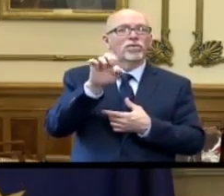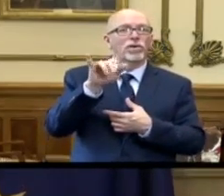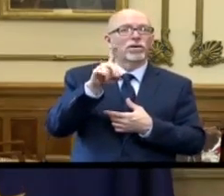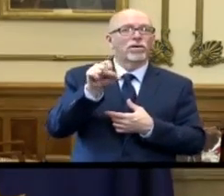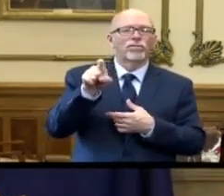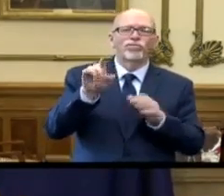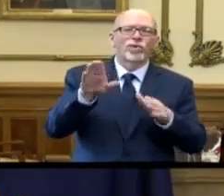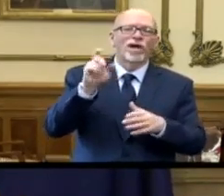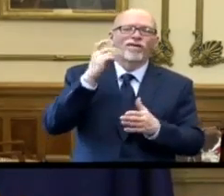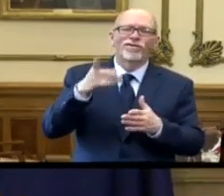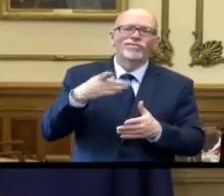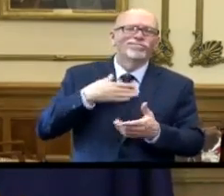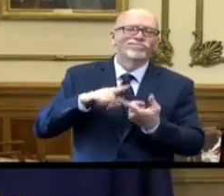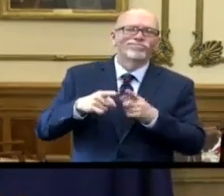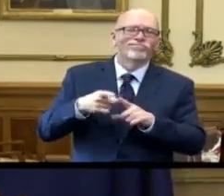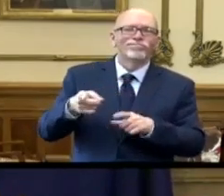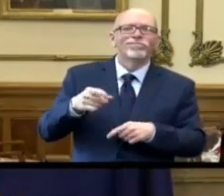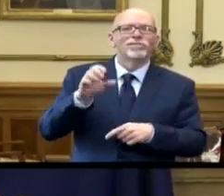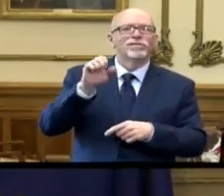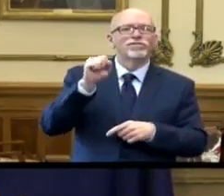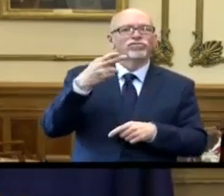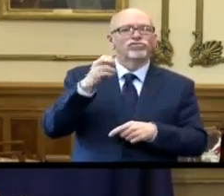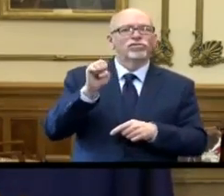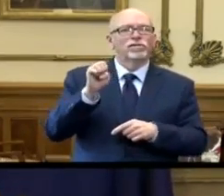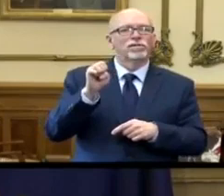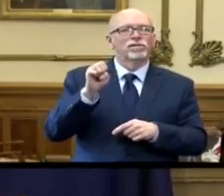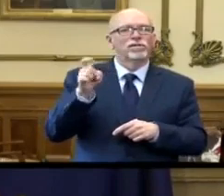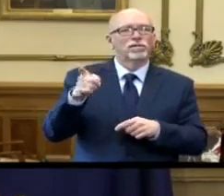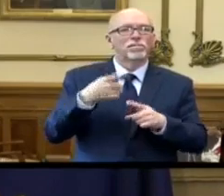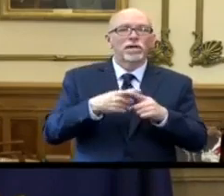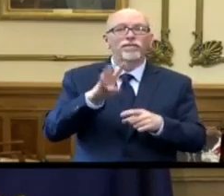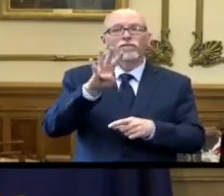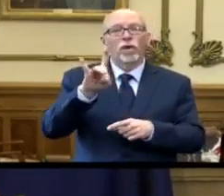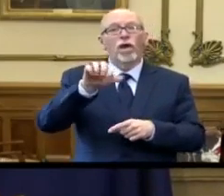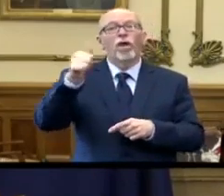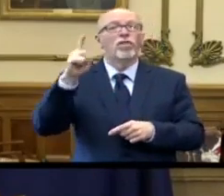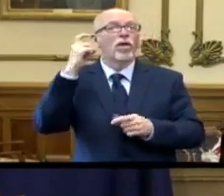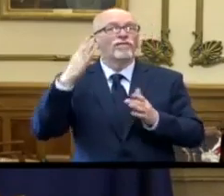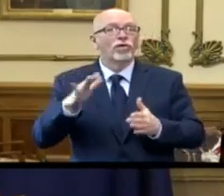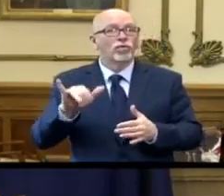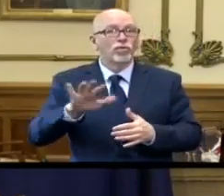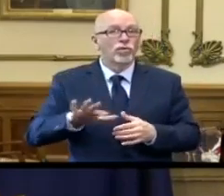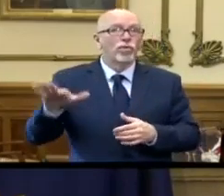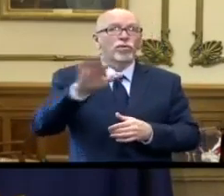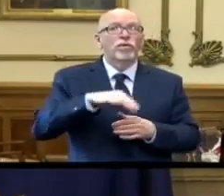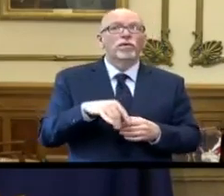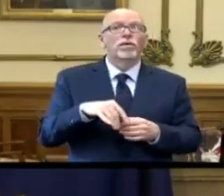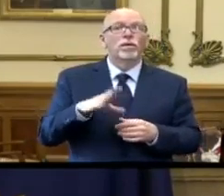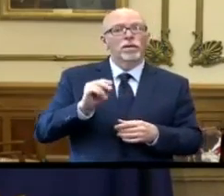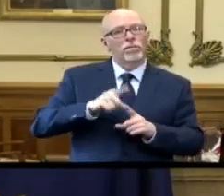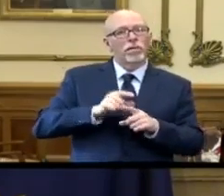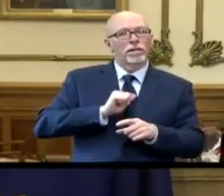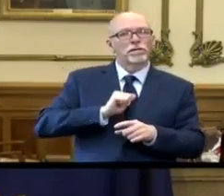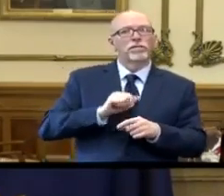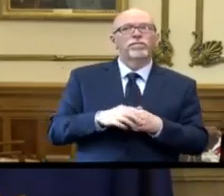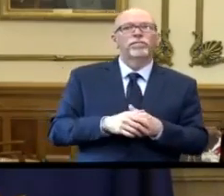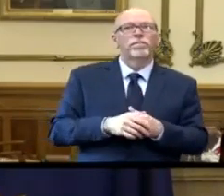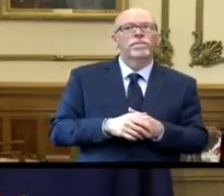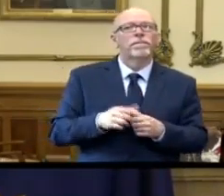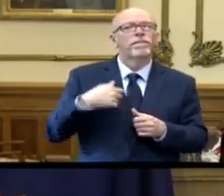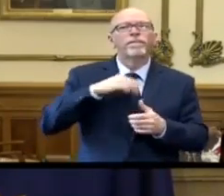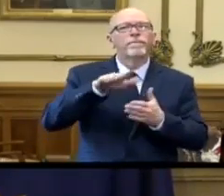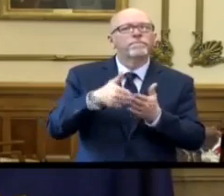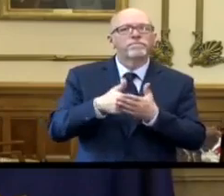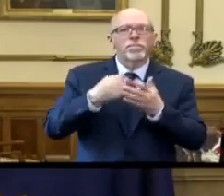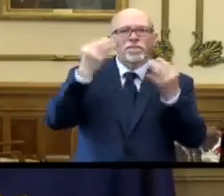governor. She, as well as 48 other governors and myself, are